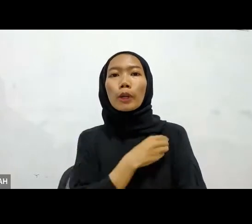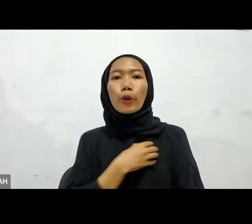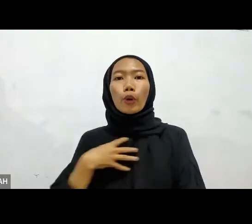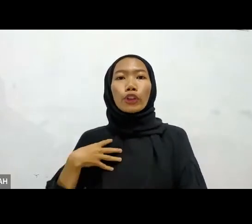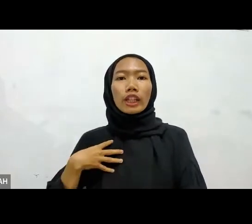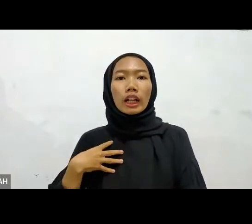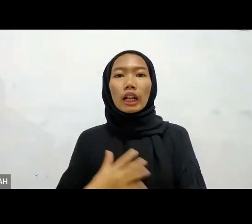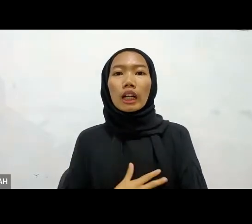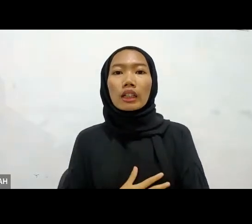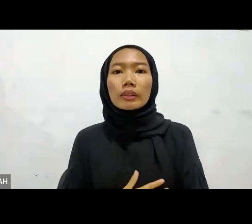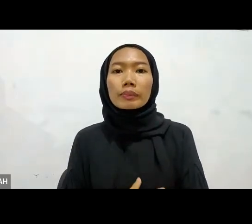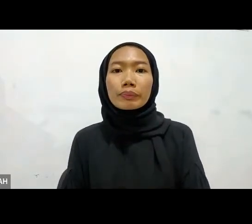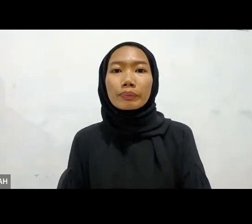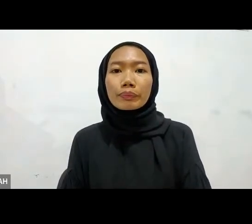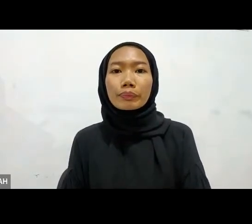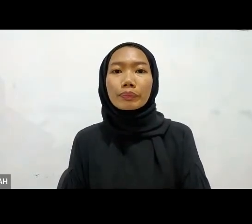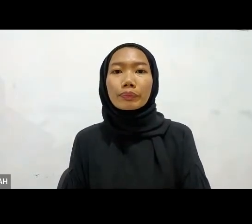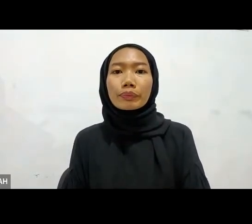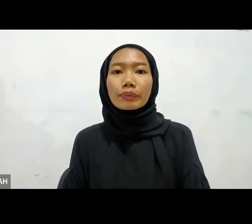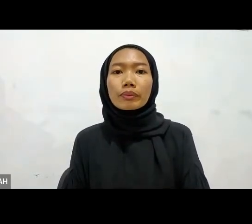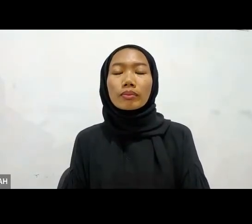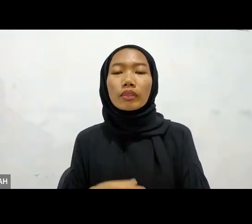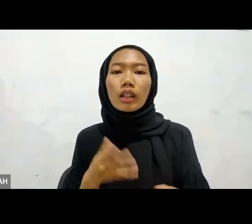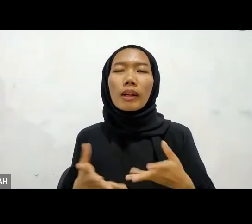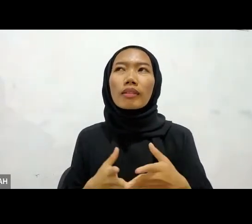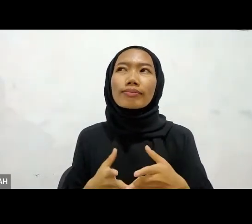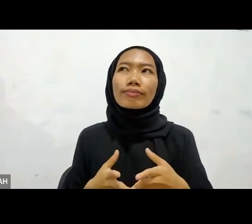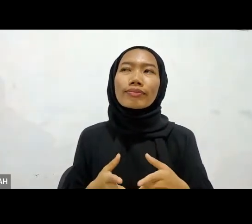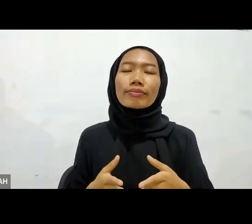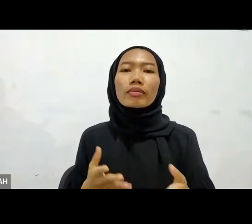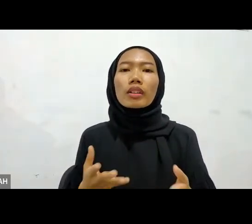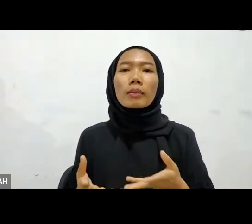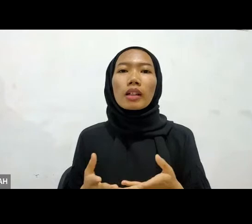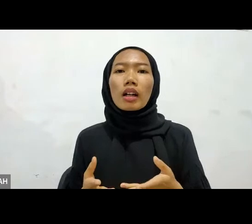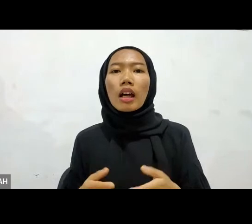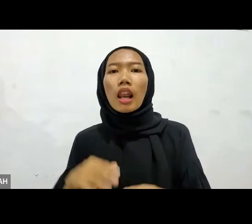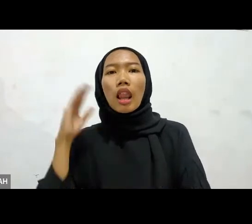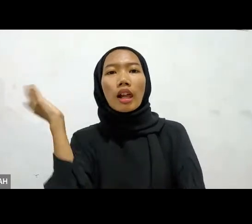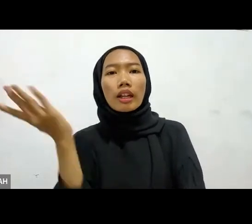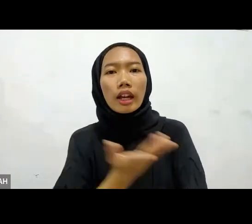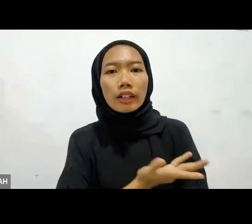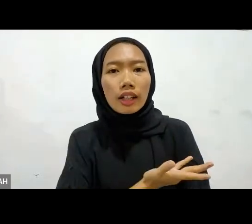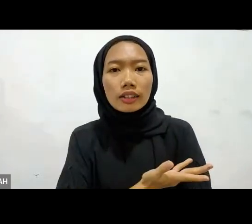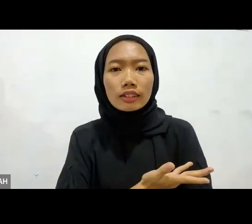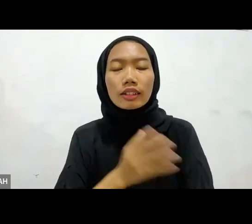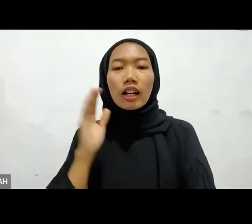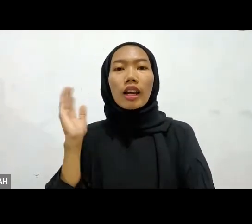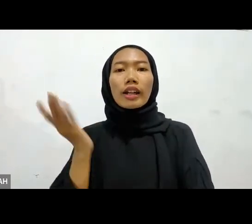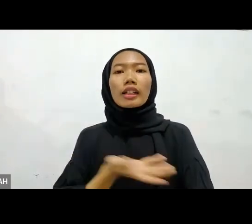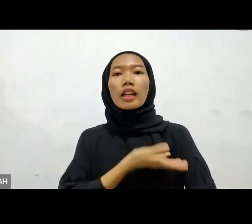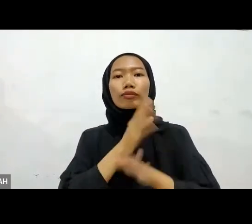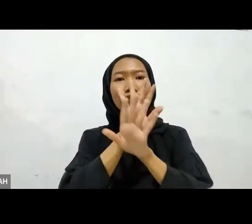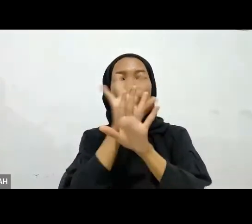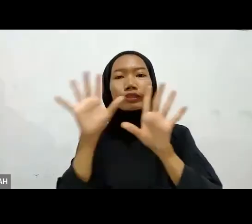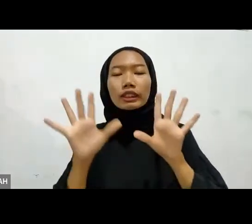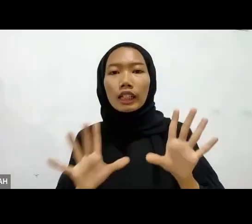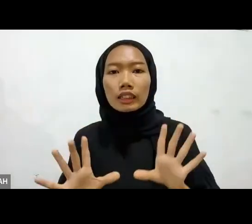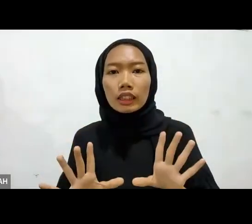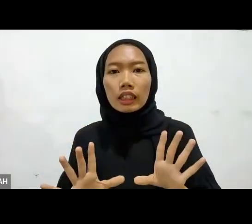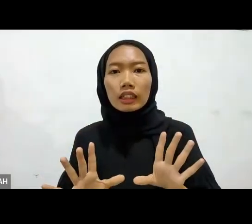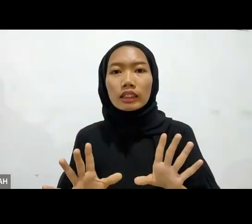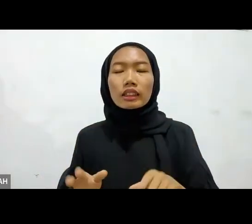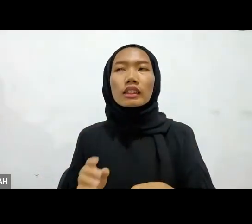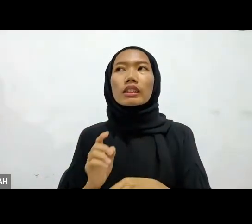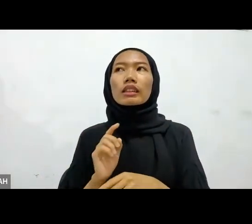many things, resourcing, but one thing we all control is how we interact. So doctors and building